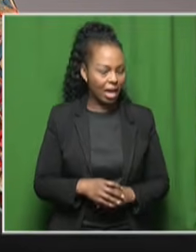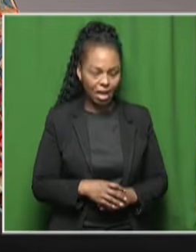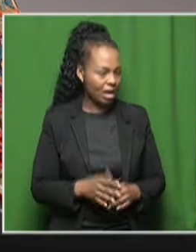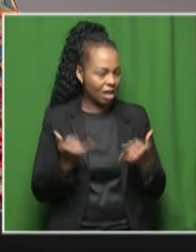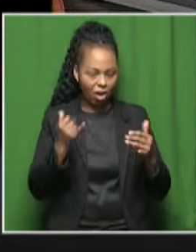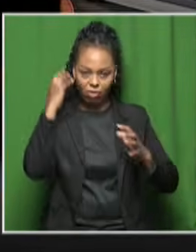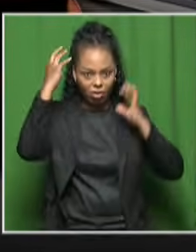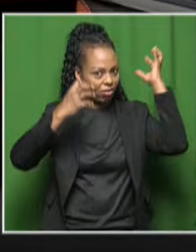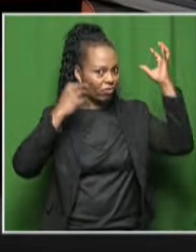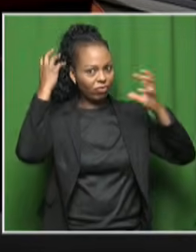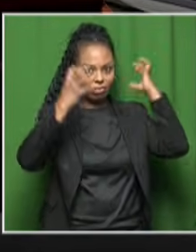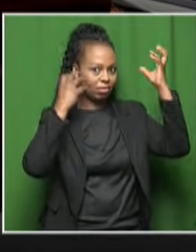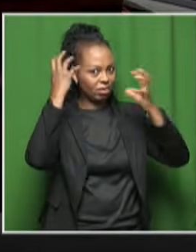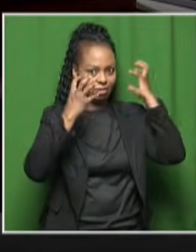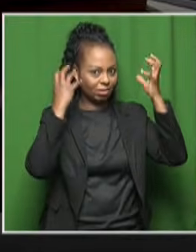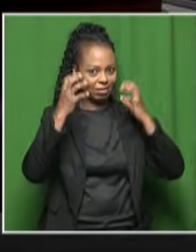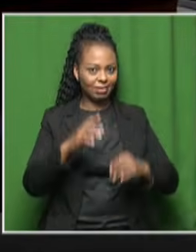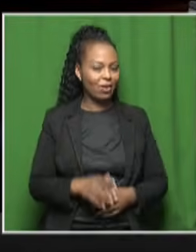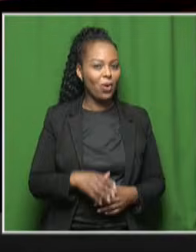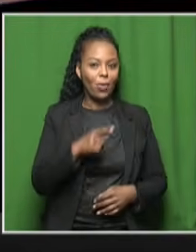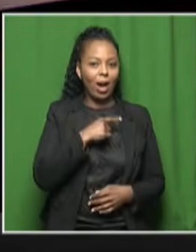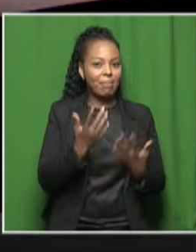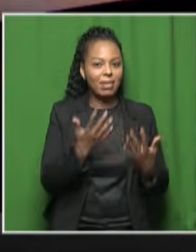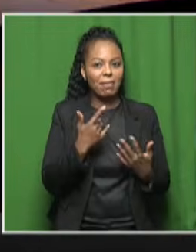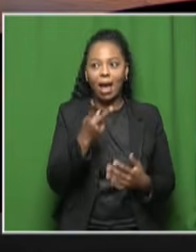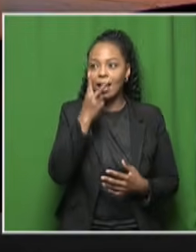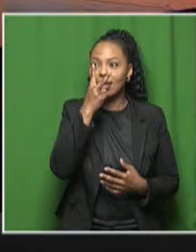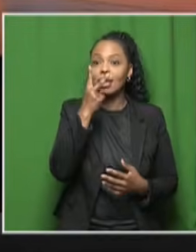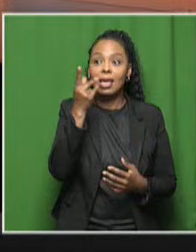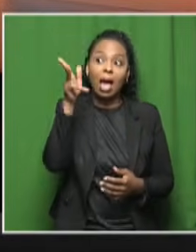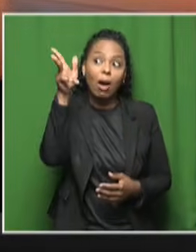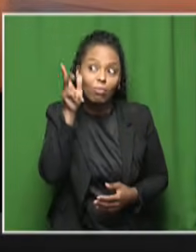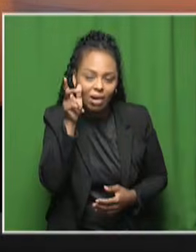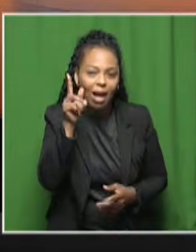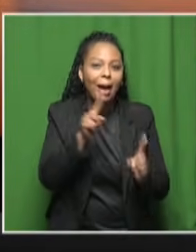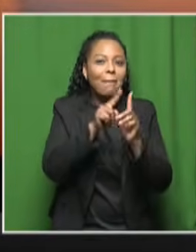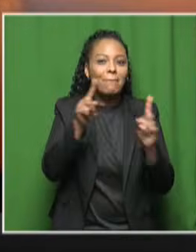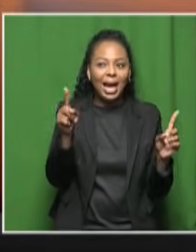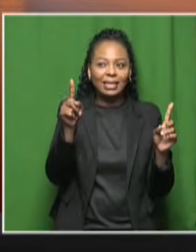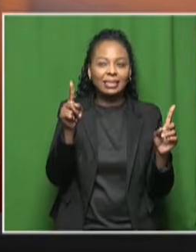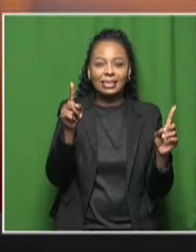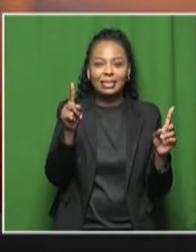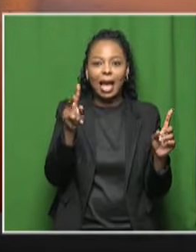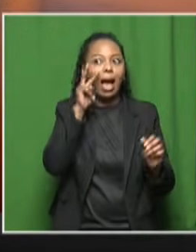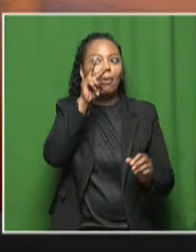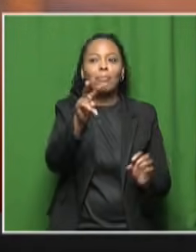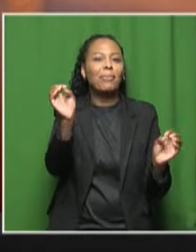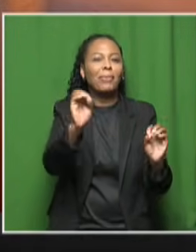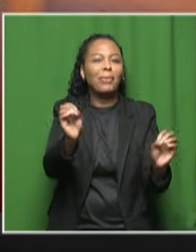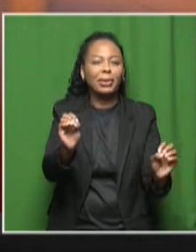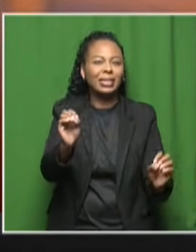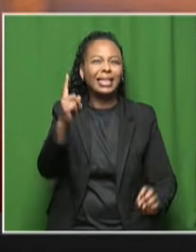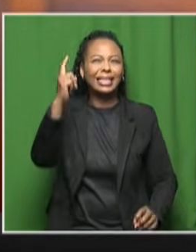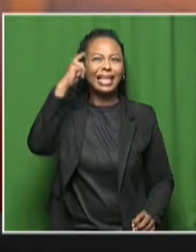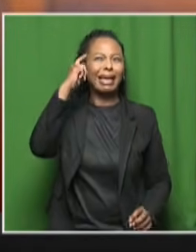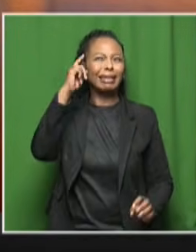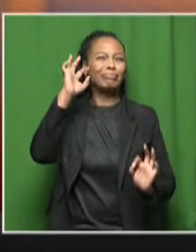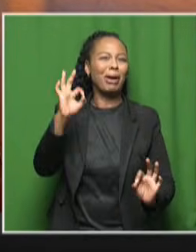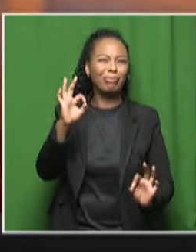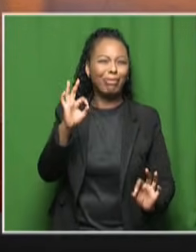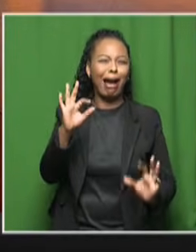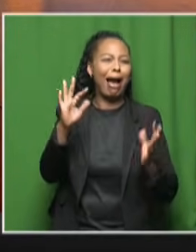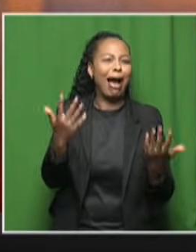because I can't see it in practice. Yes. Because, and I get what you're saying about critical thinking, Yes. and how you would then